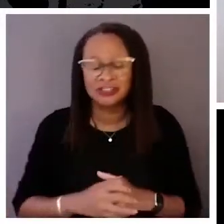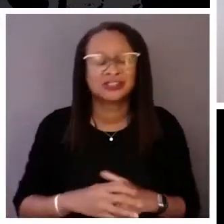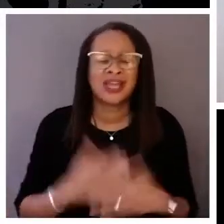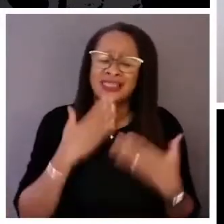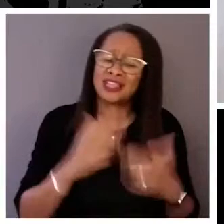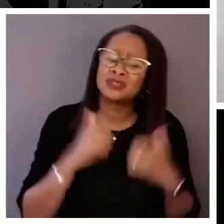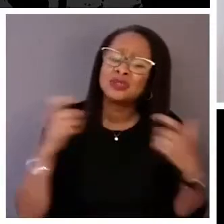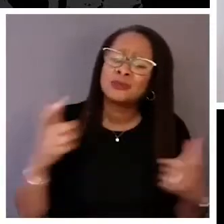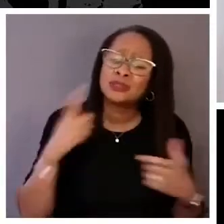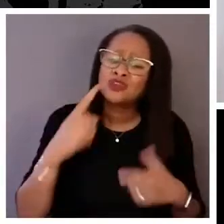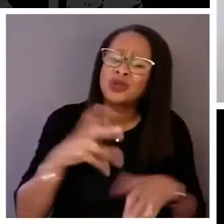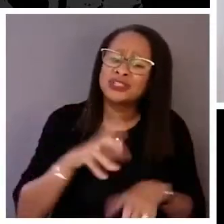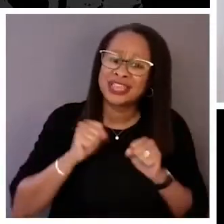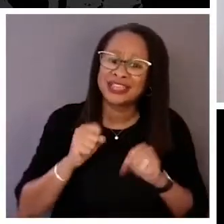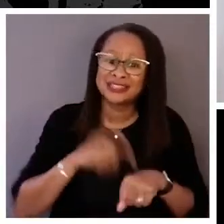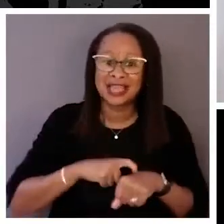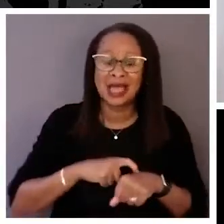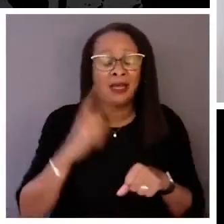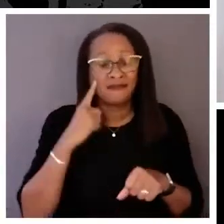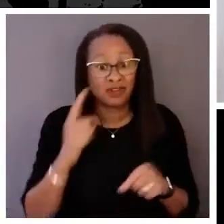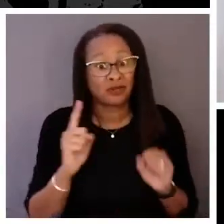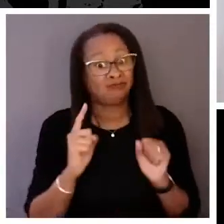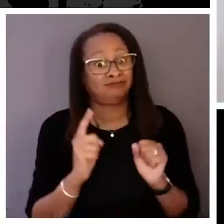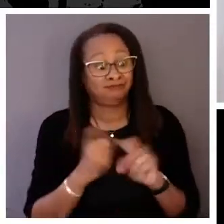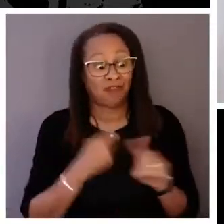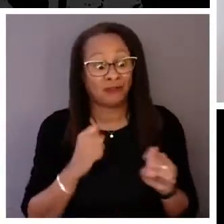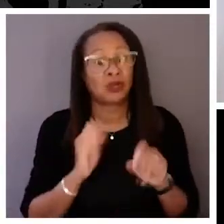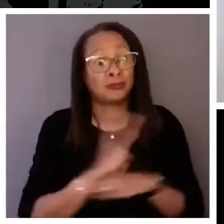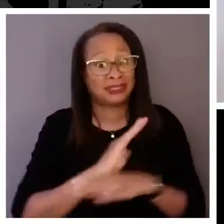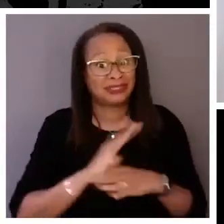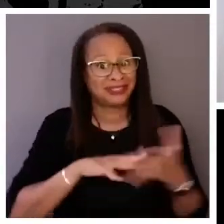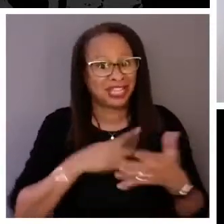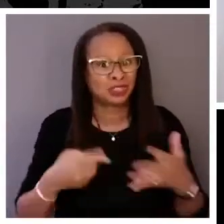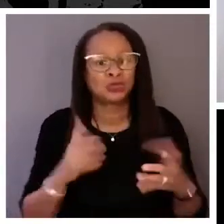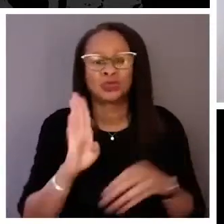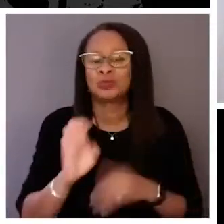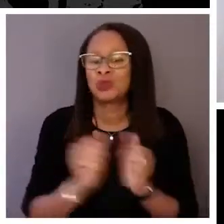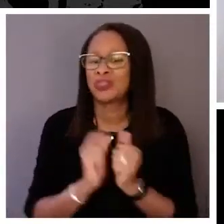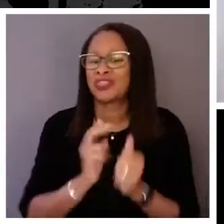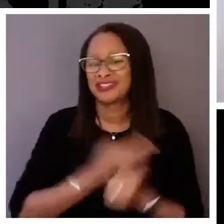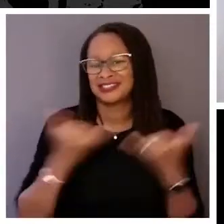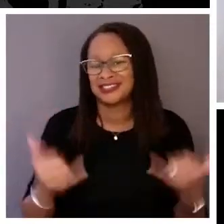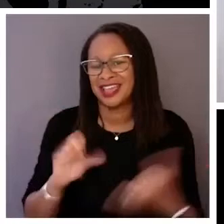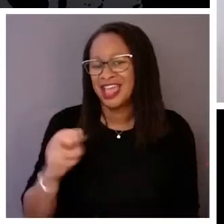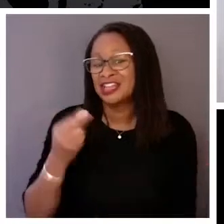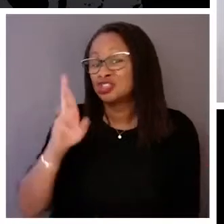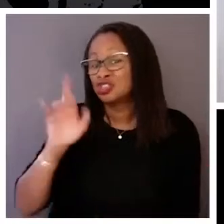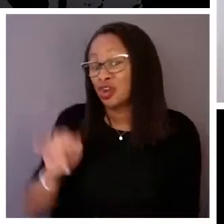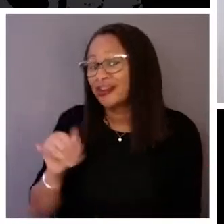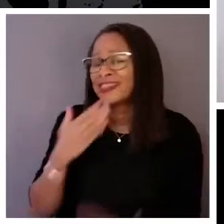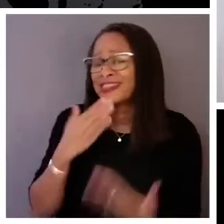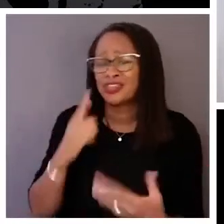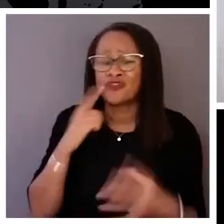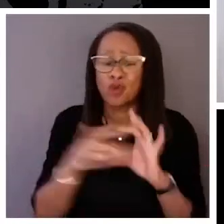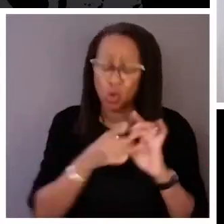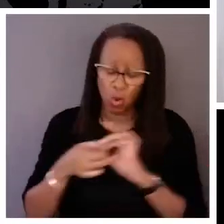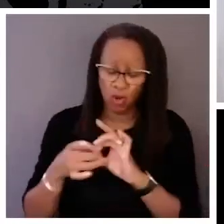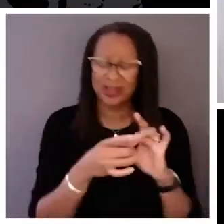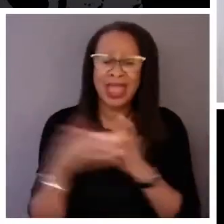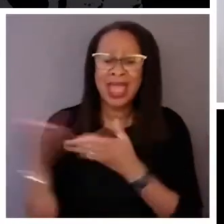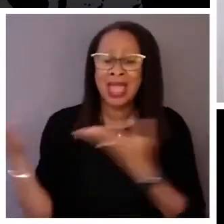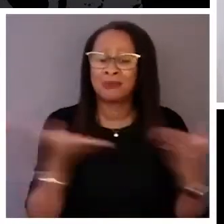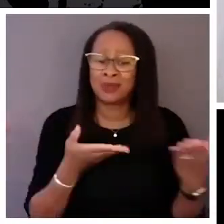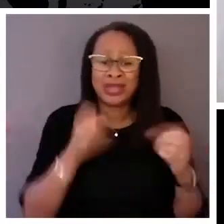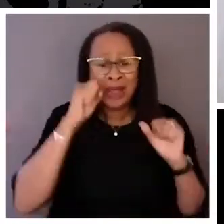you so much for taking time out of your very multifaceted and busy schedules to be with us today. And Shari, thank you for coordinating and bringing these